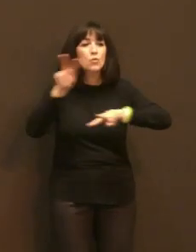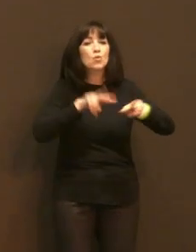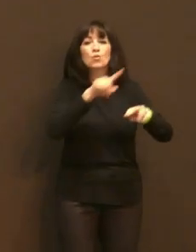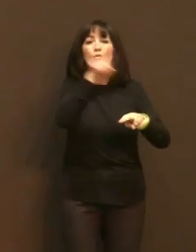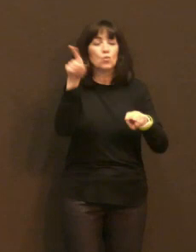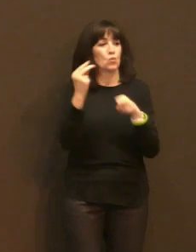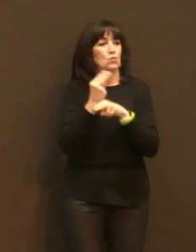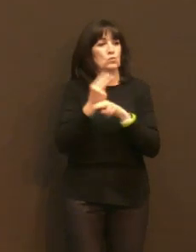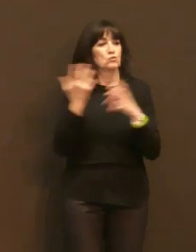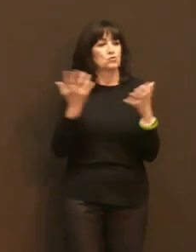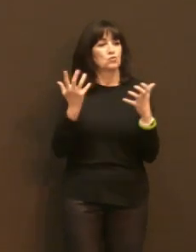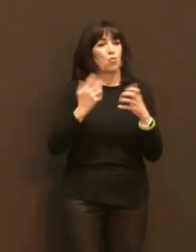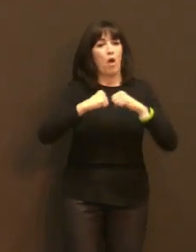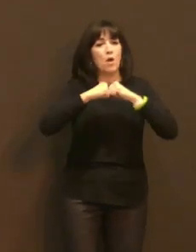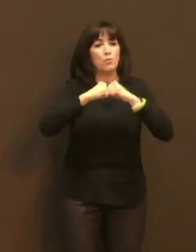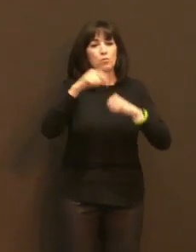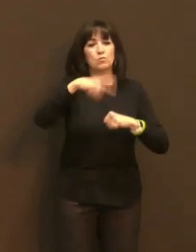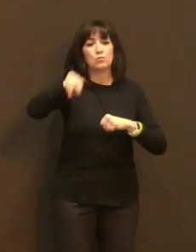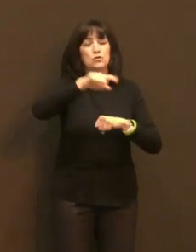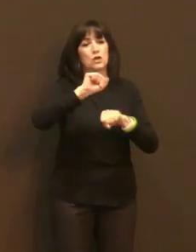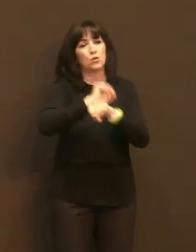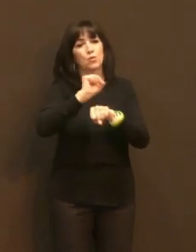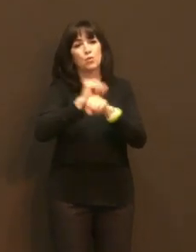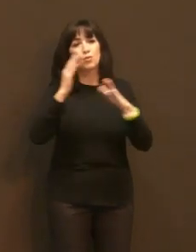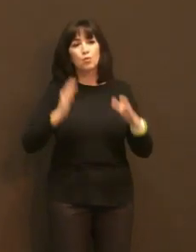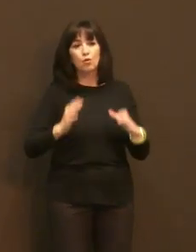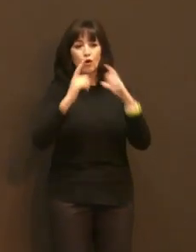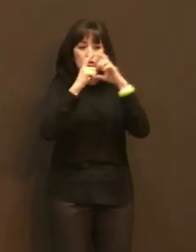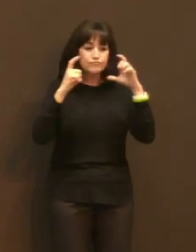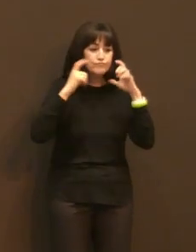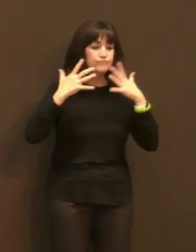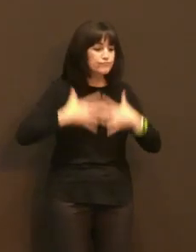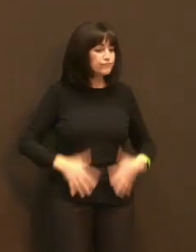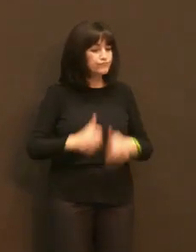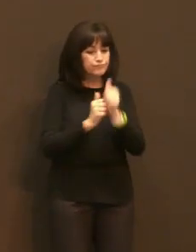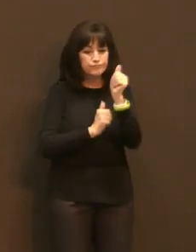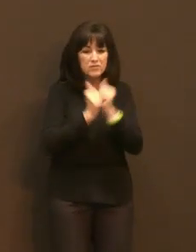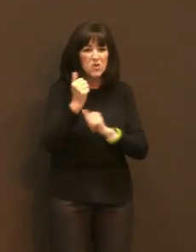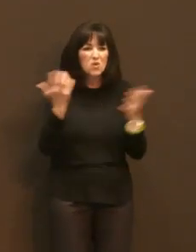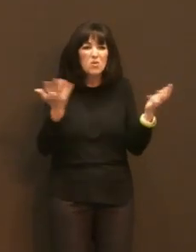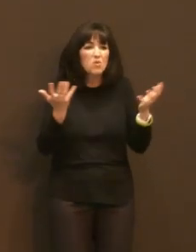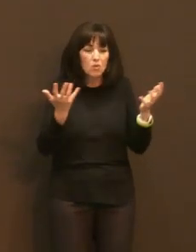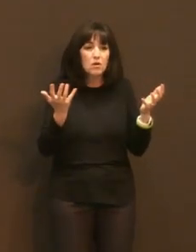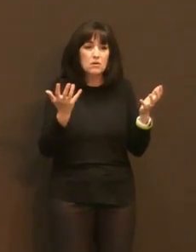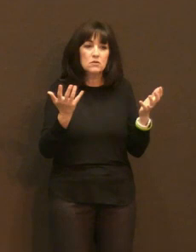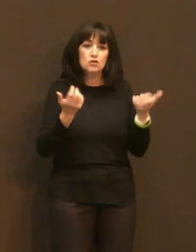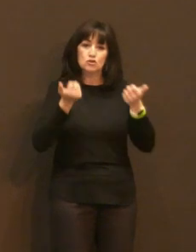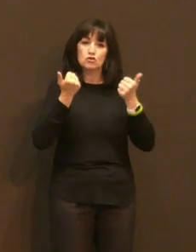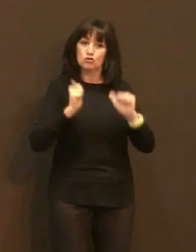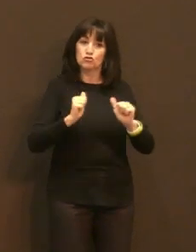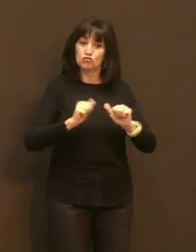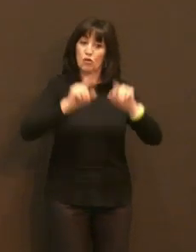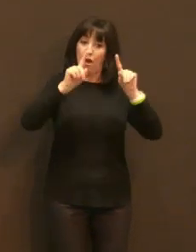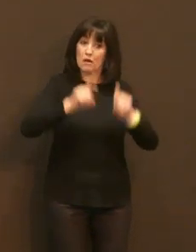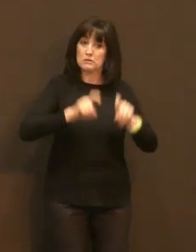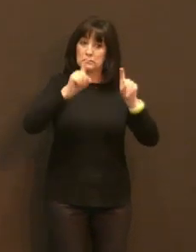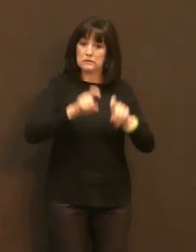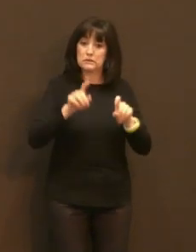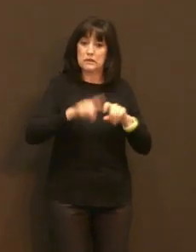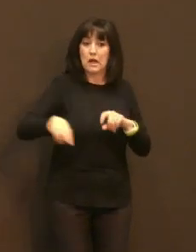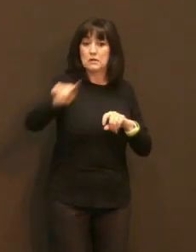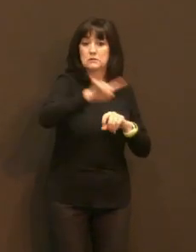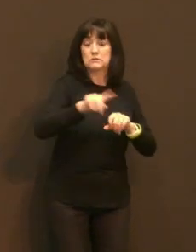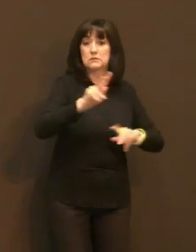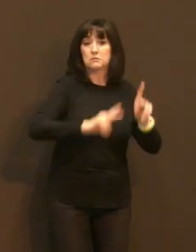taking, to recommend additional ones, which they did undertake, and to try to test more broadly in